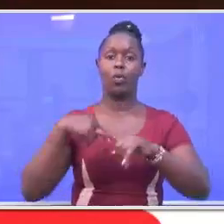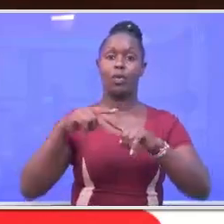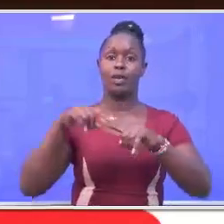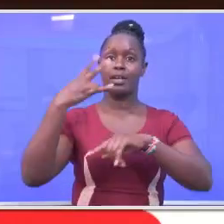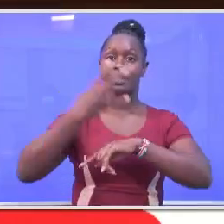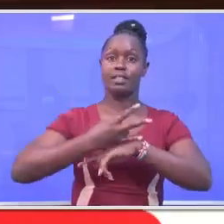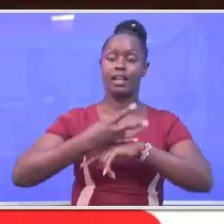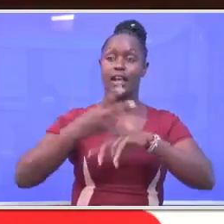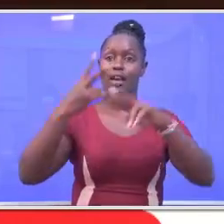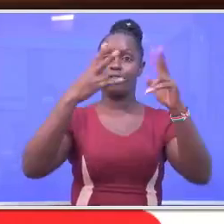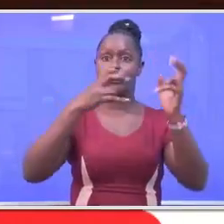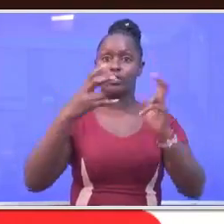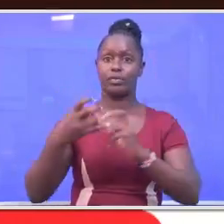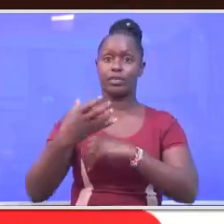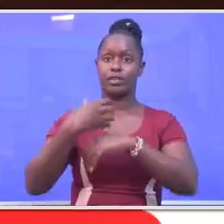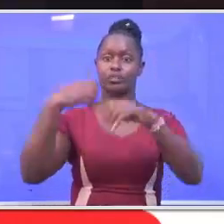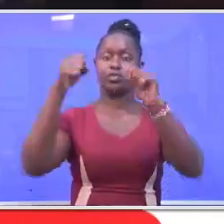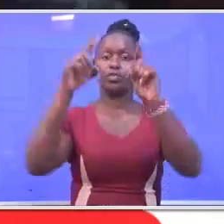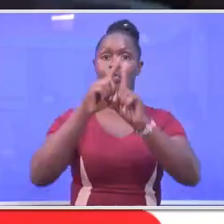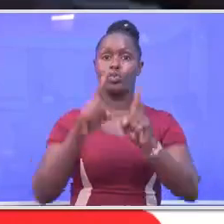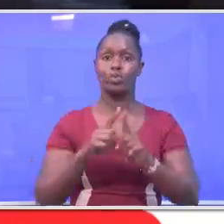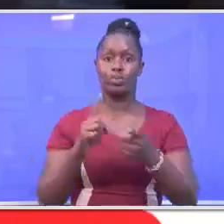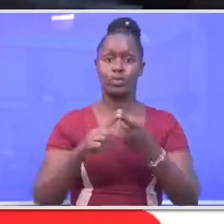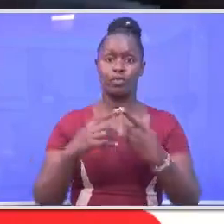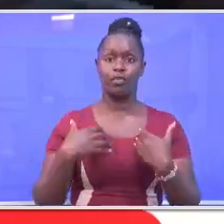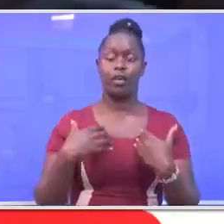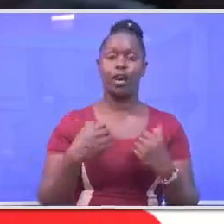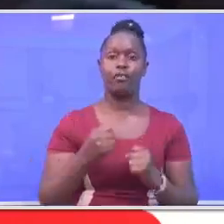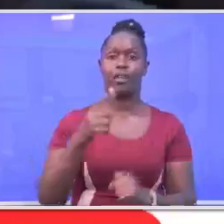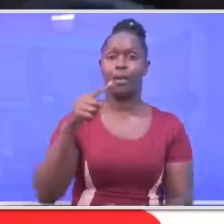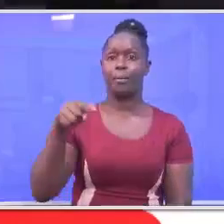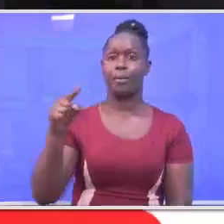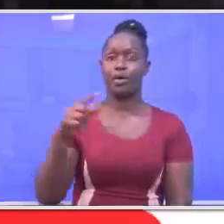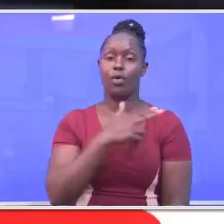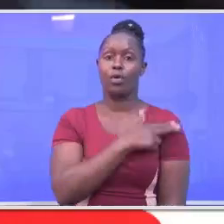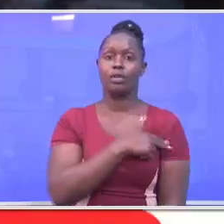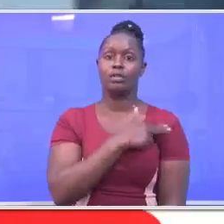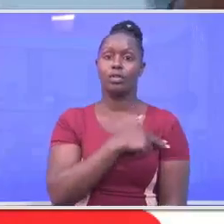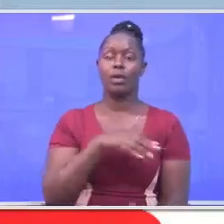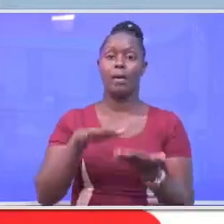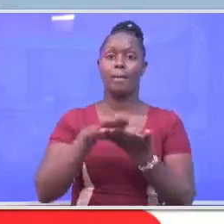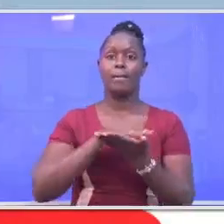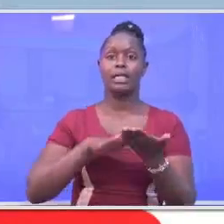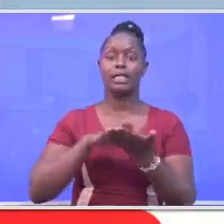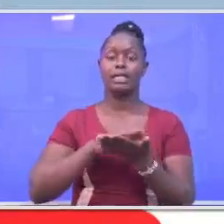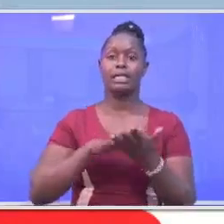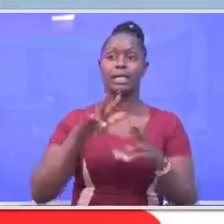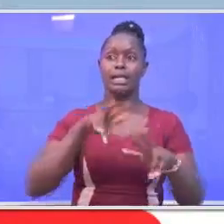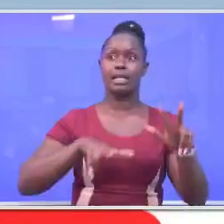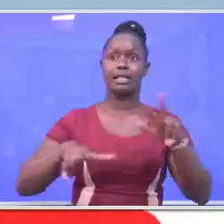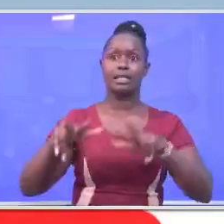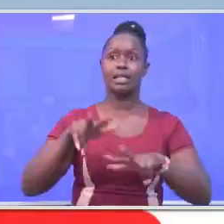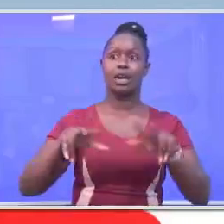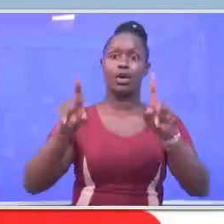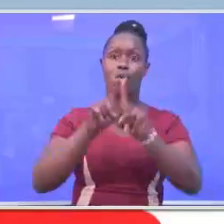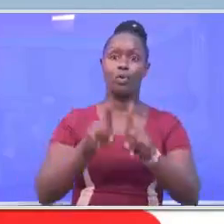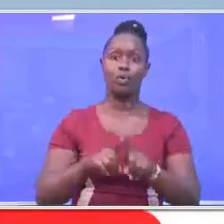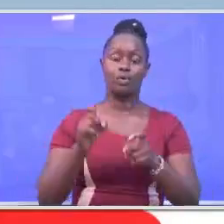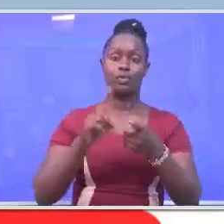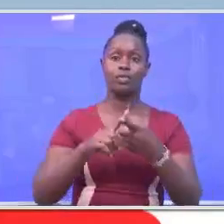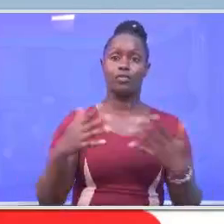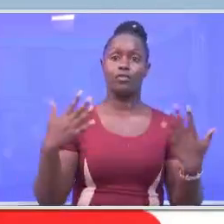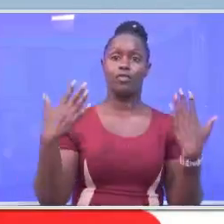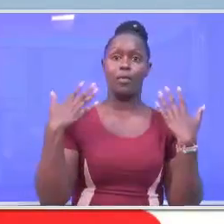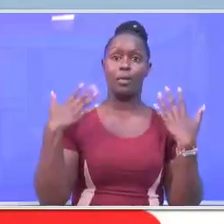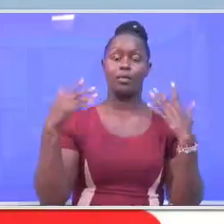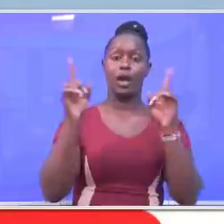cover. Present were owners and proprietors of Afyabora Hospital based in Kirinyaga, Jakim Medical Center from Meru, and